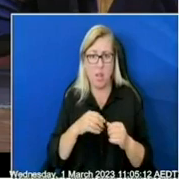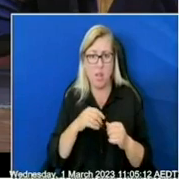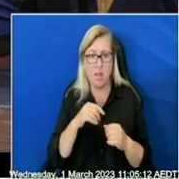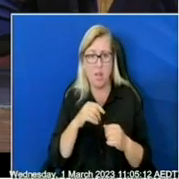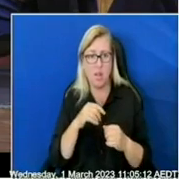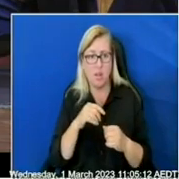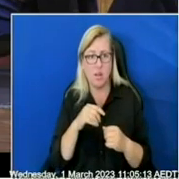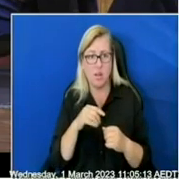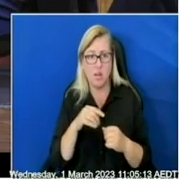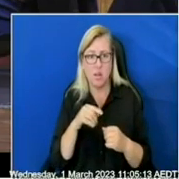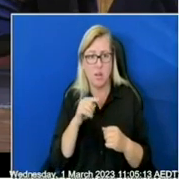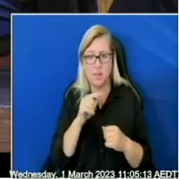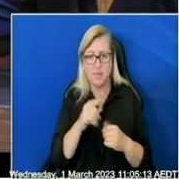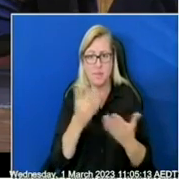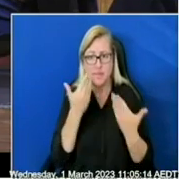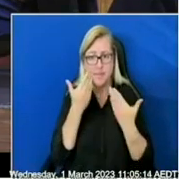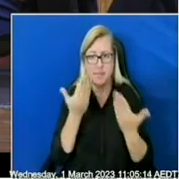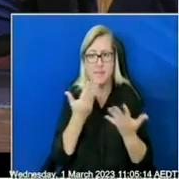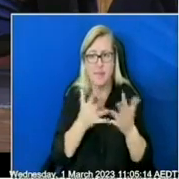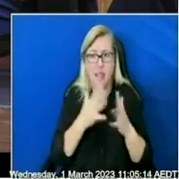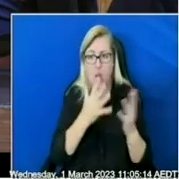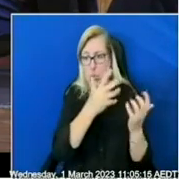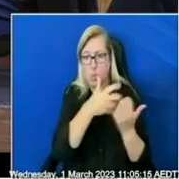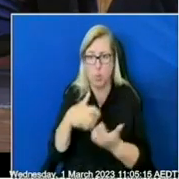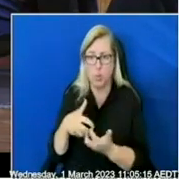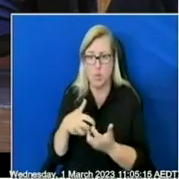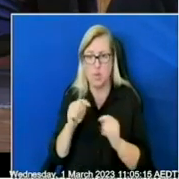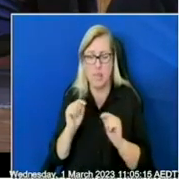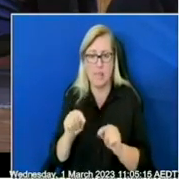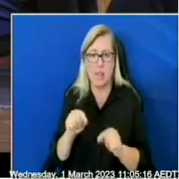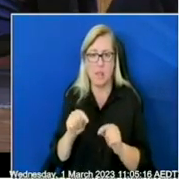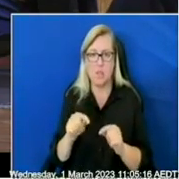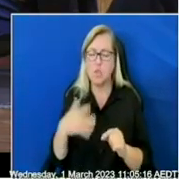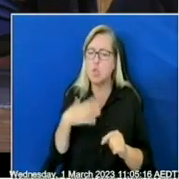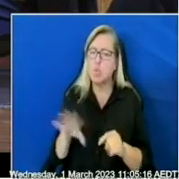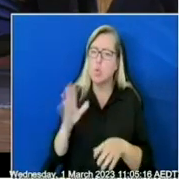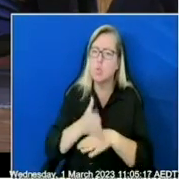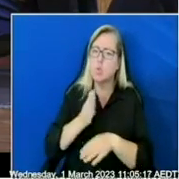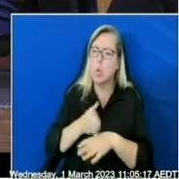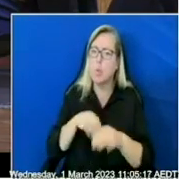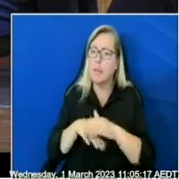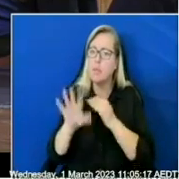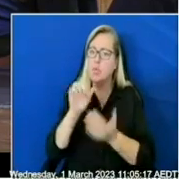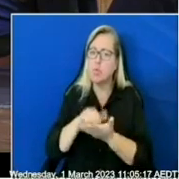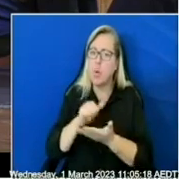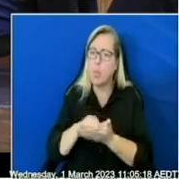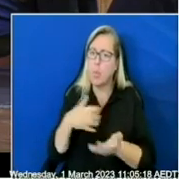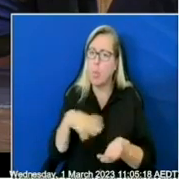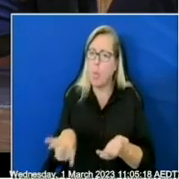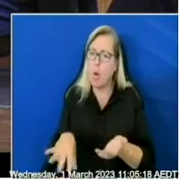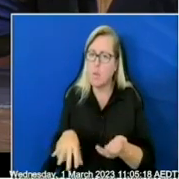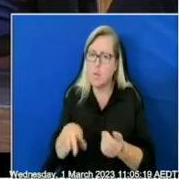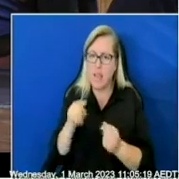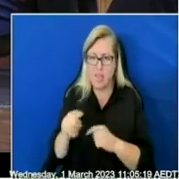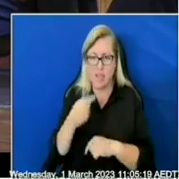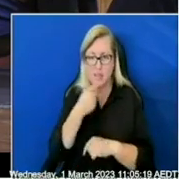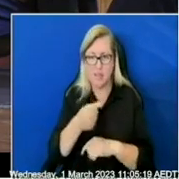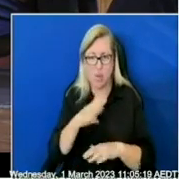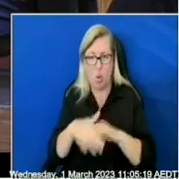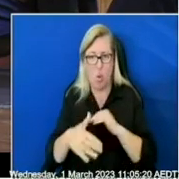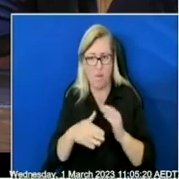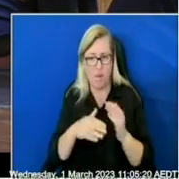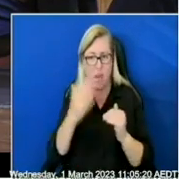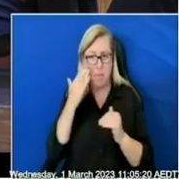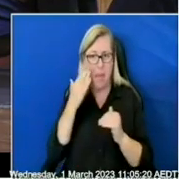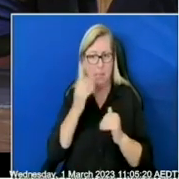And they wanted to. She wanted a job in the shop, and they. And just what they said about Mum and her records that, you know, no, keep her in the